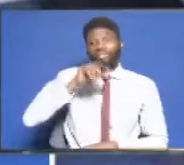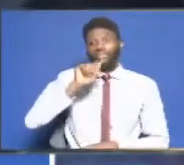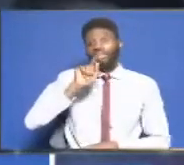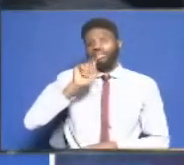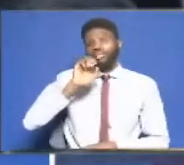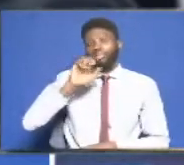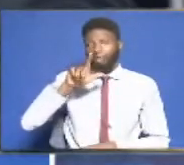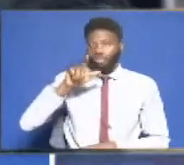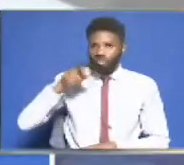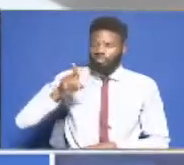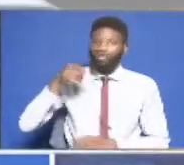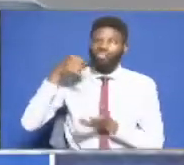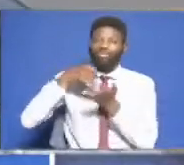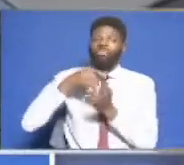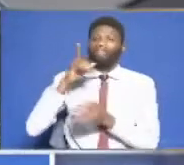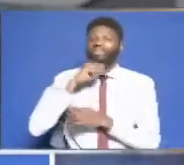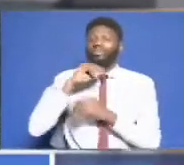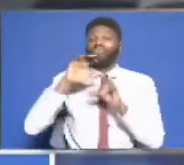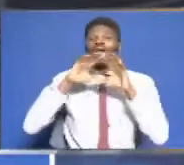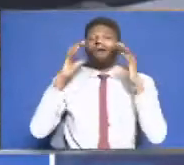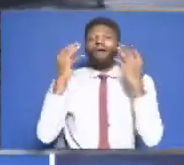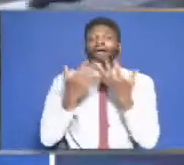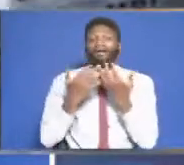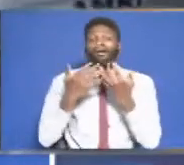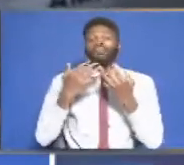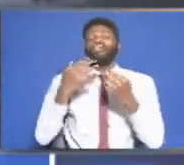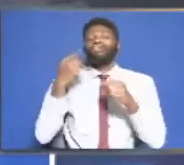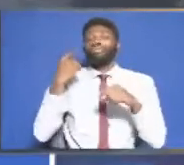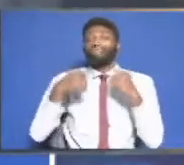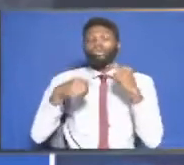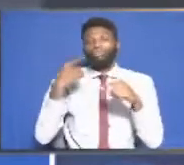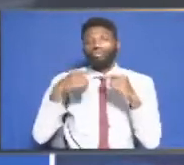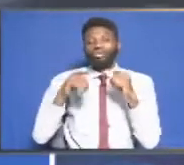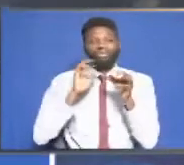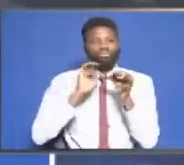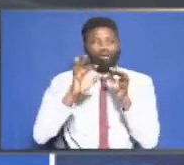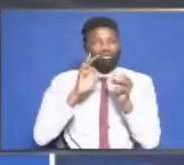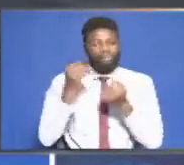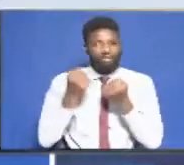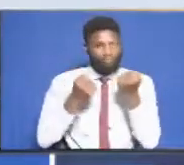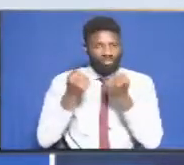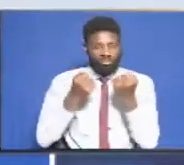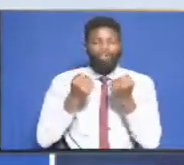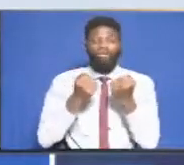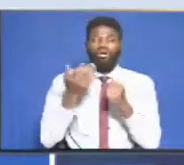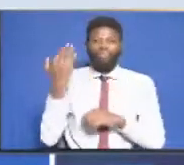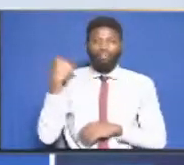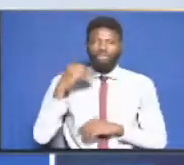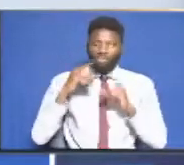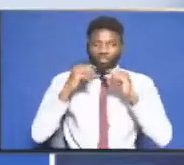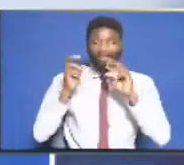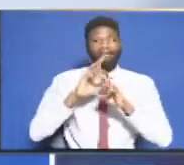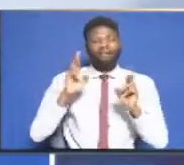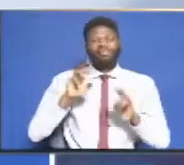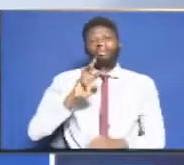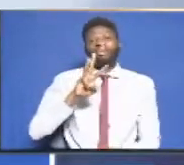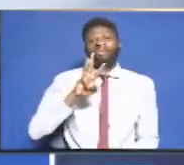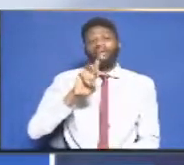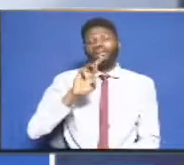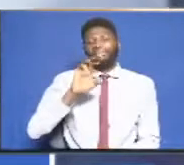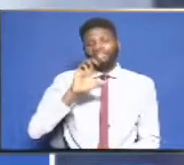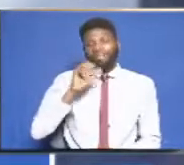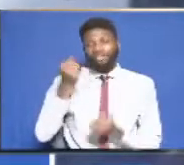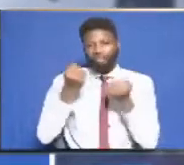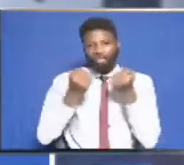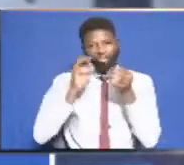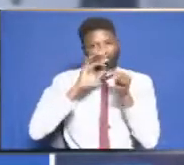part in the World Rally Championship event before, says he is ready for the WRC Safari Rally and he is